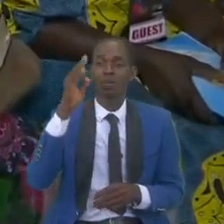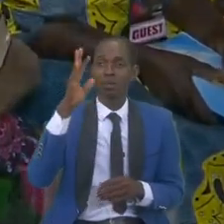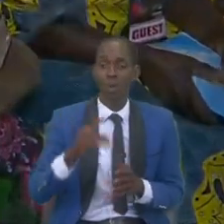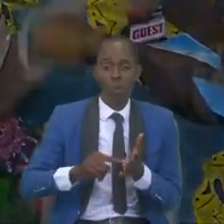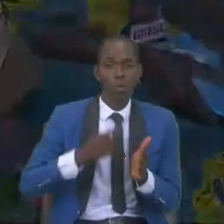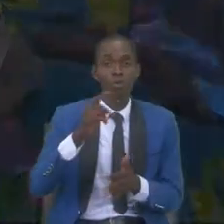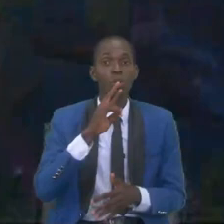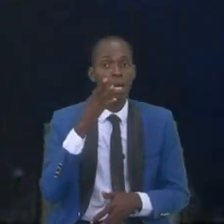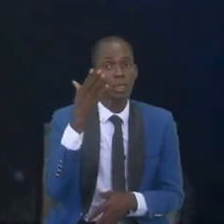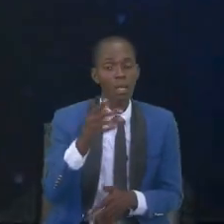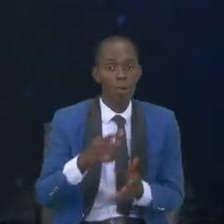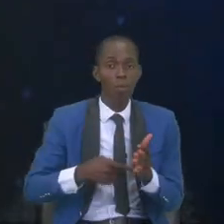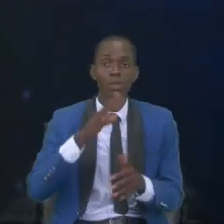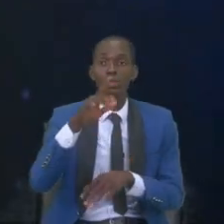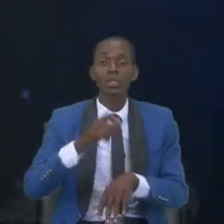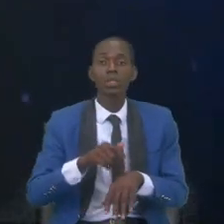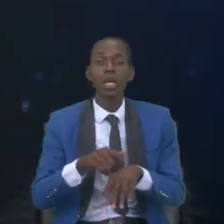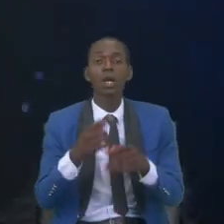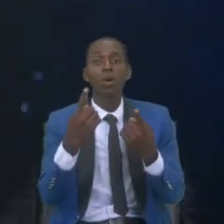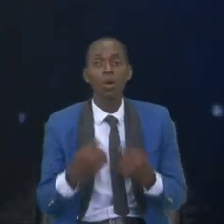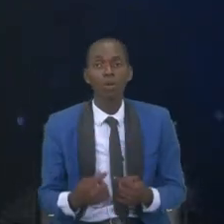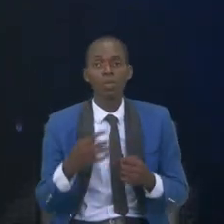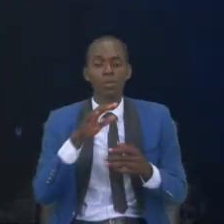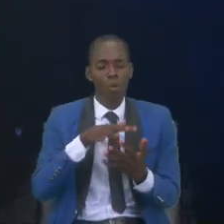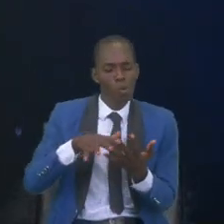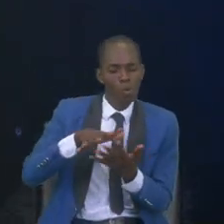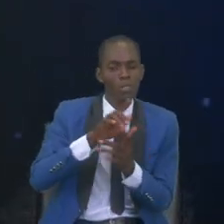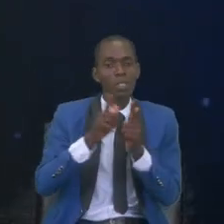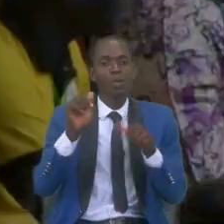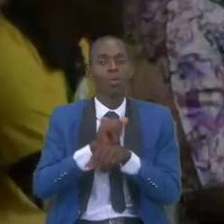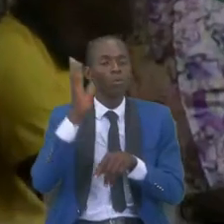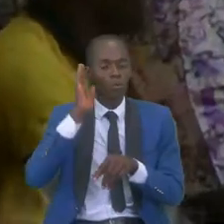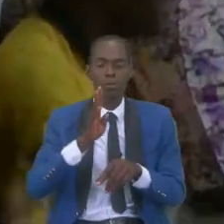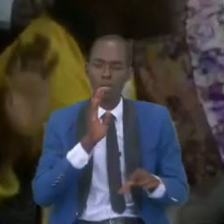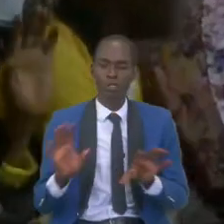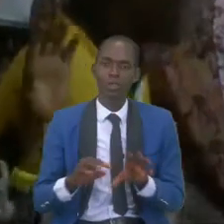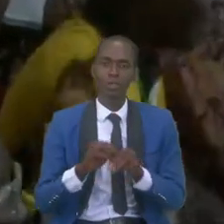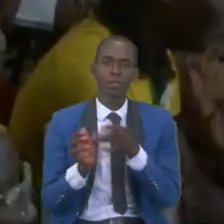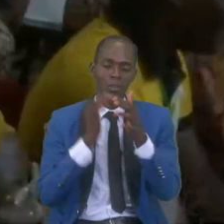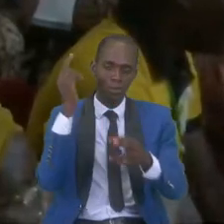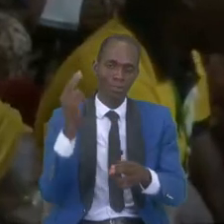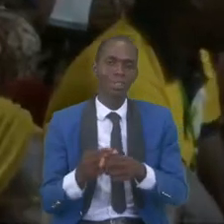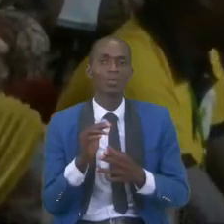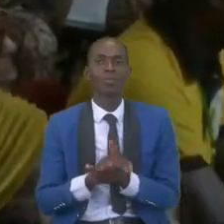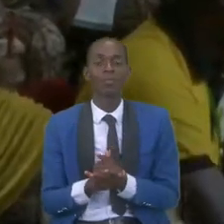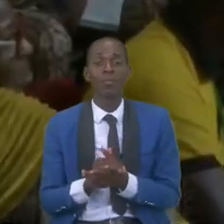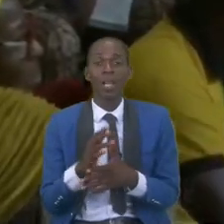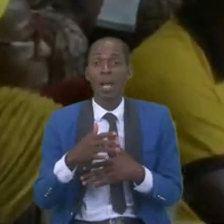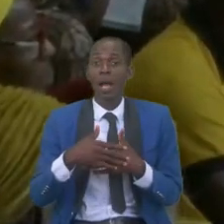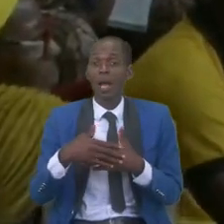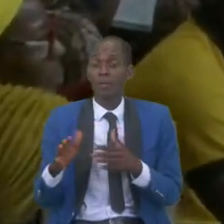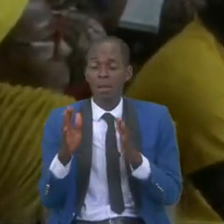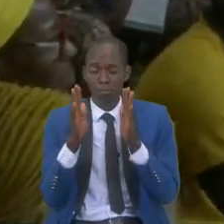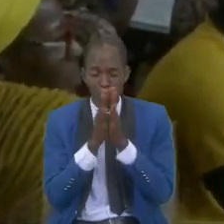your time comes, those great works will be done in Jesus' name. And then after the prayer,